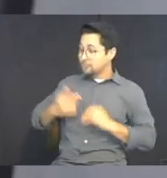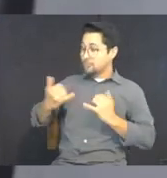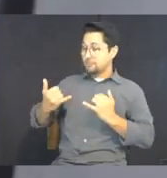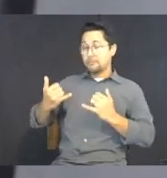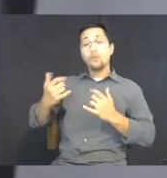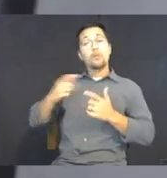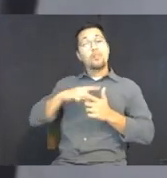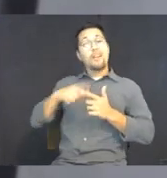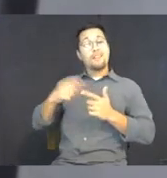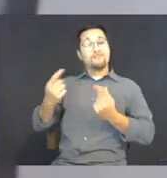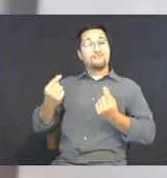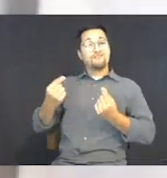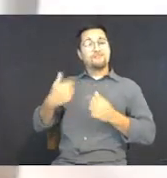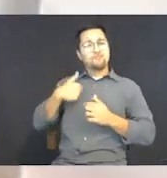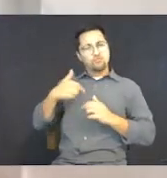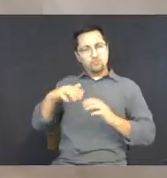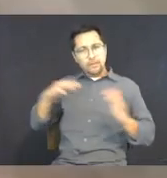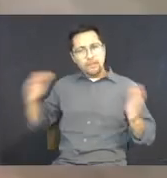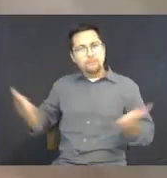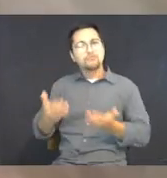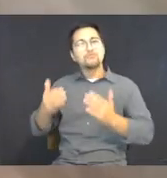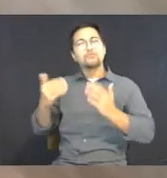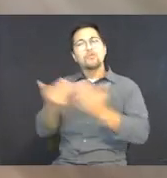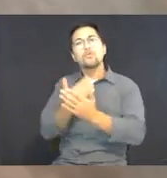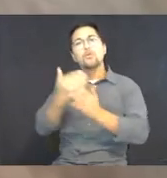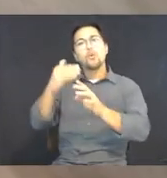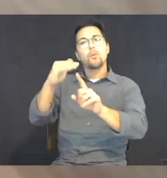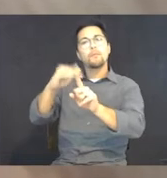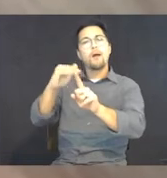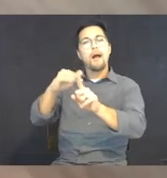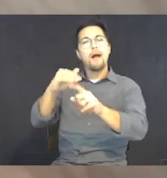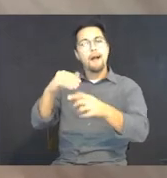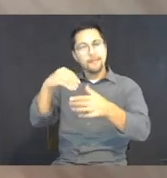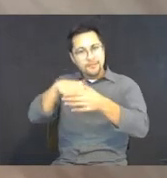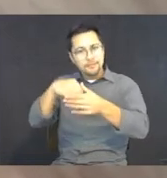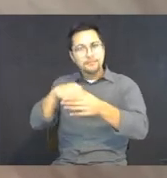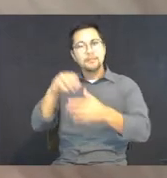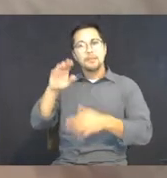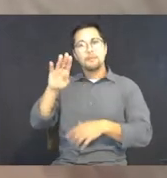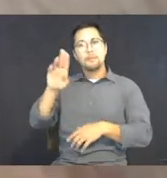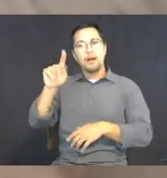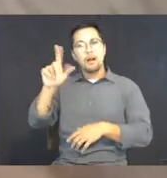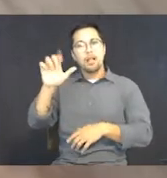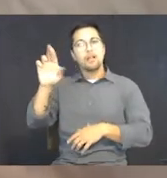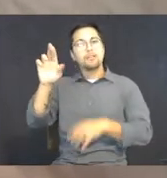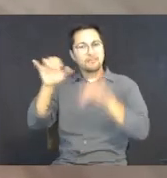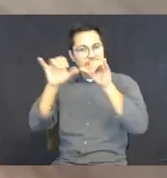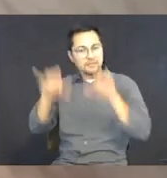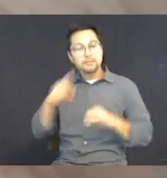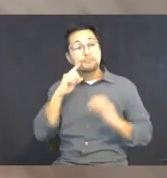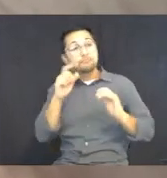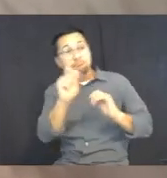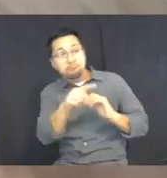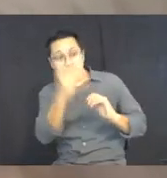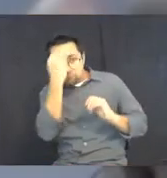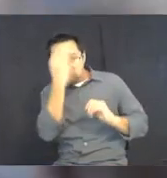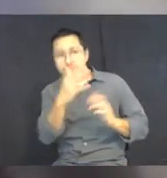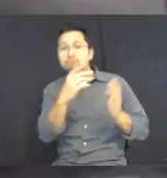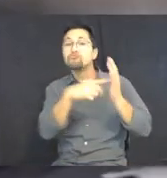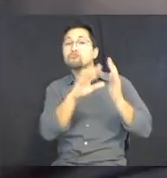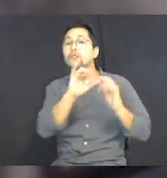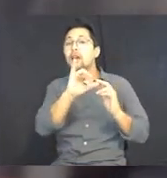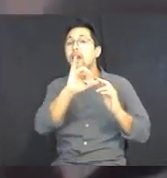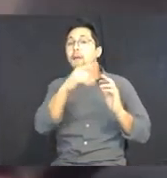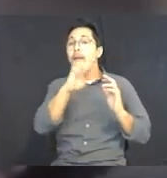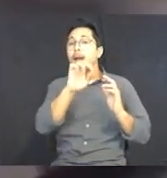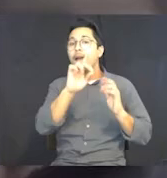schedule. What's really interesting is because Steve is somebody who is very independent, he has relationships in the